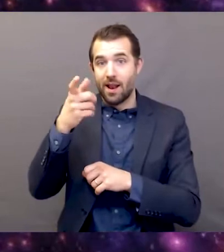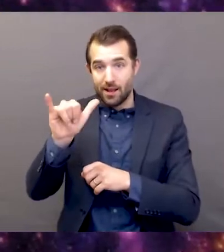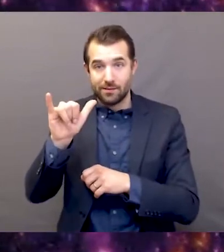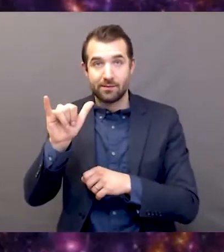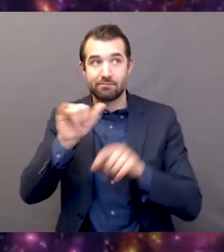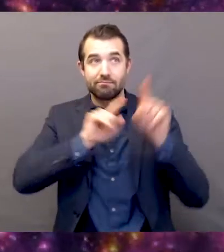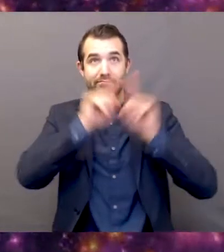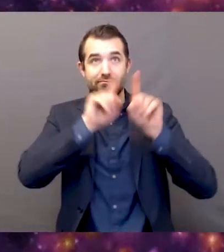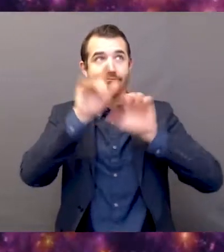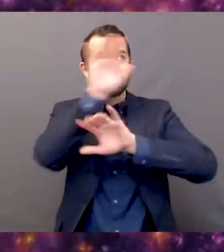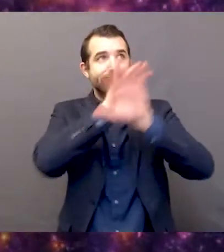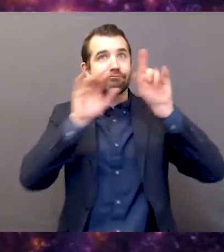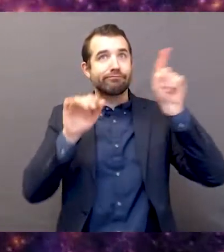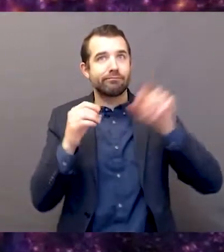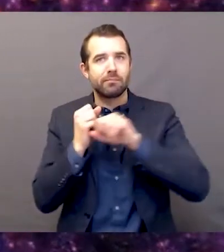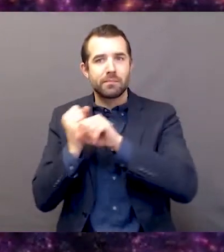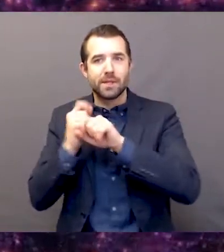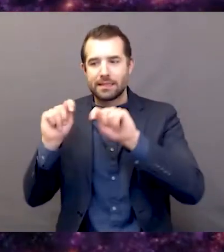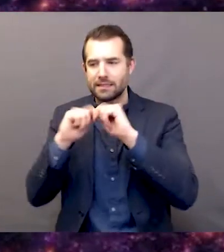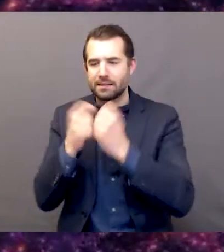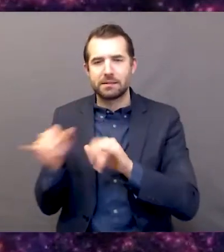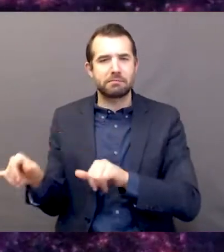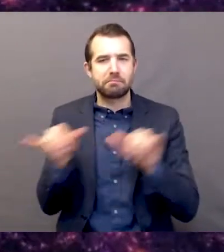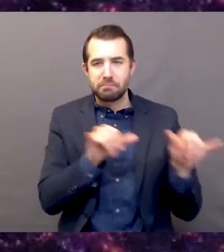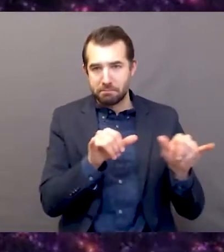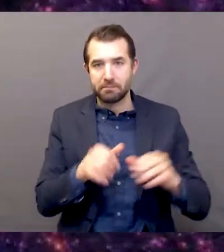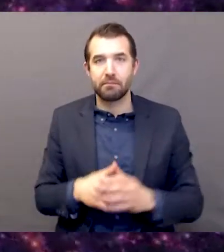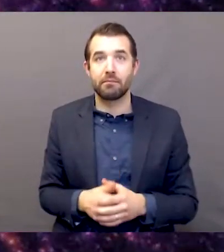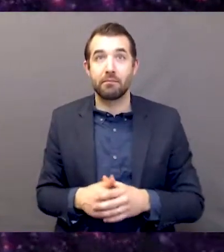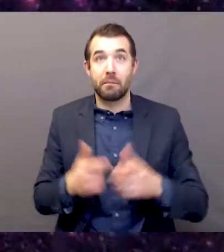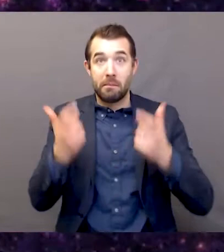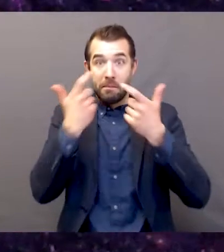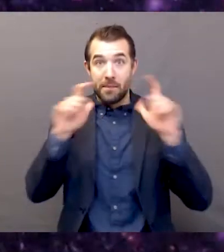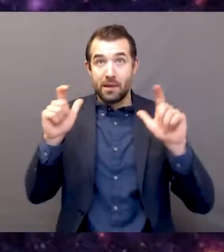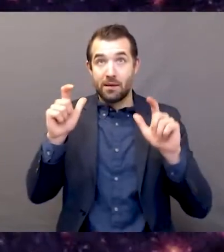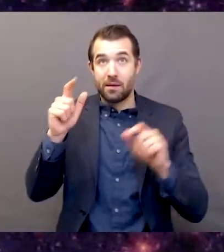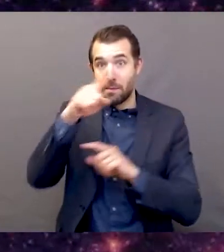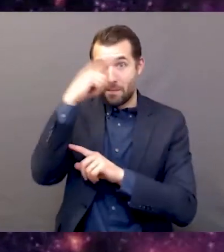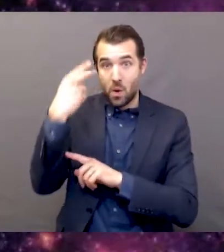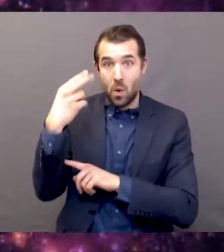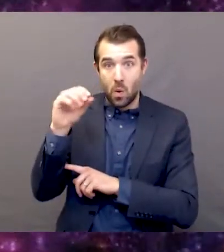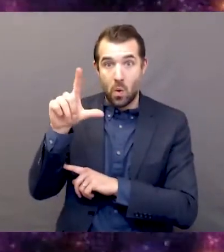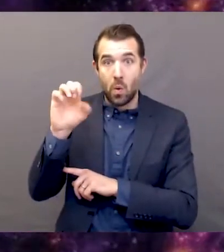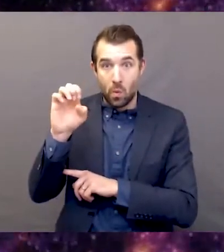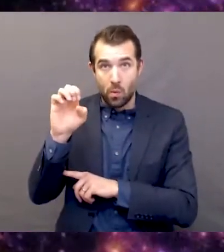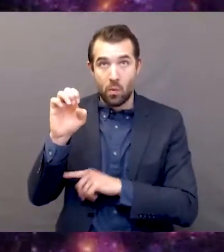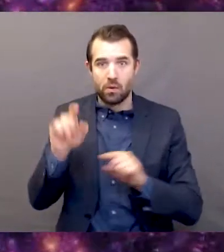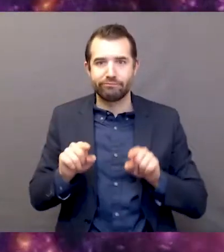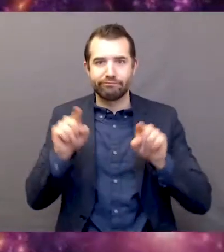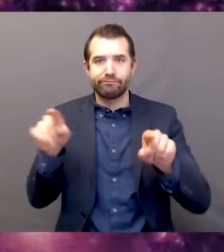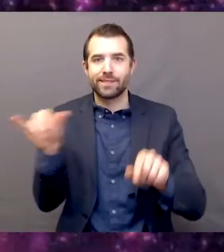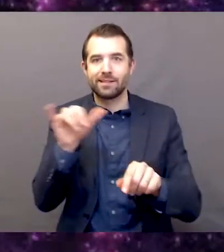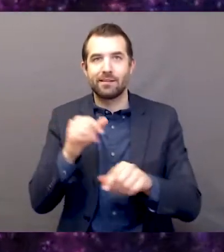The batter is a supermassive black hole. Sometimes the batter hits the ball. We never quite know when we're going to have a